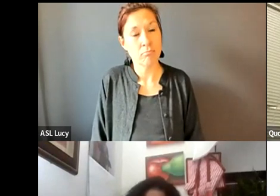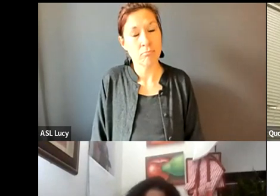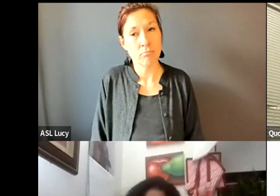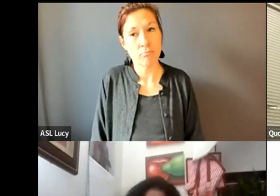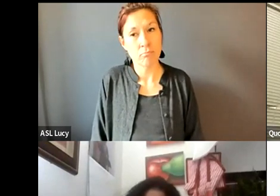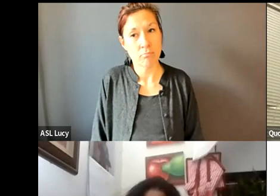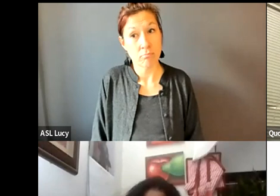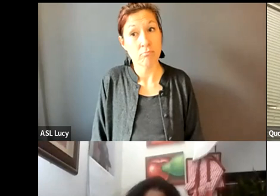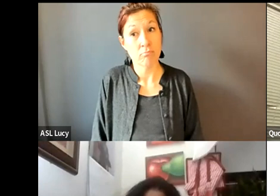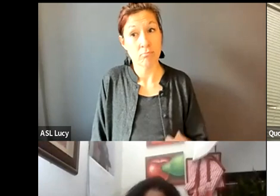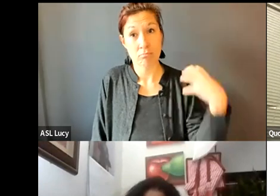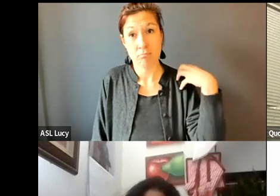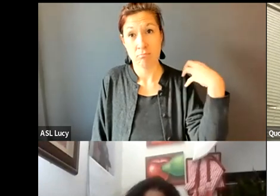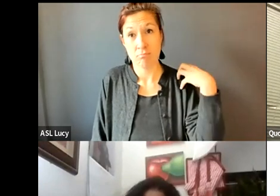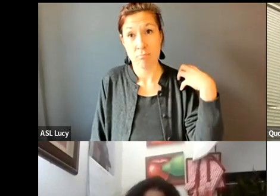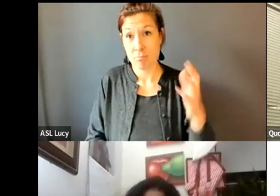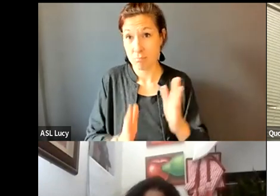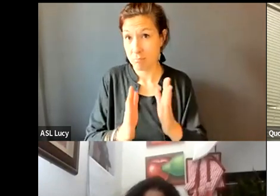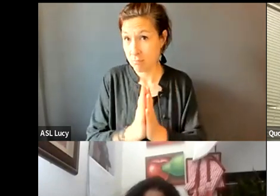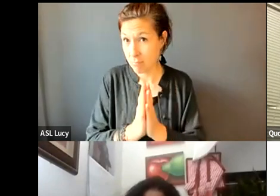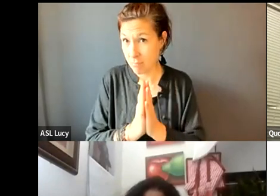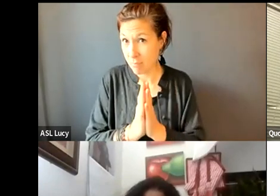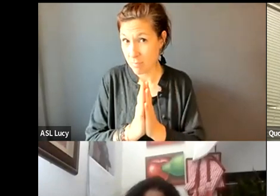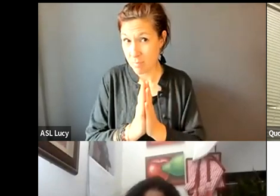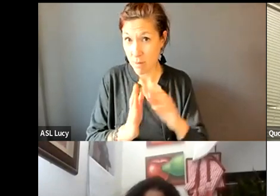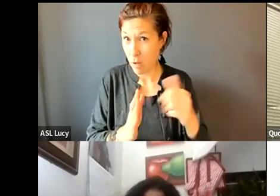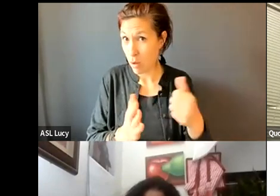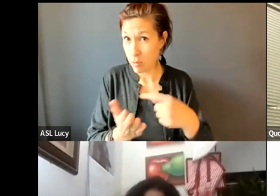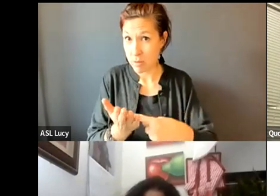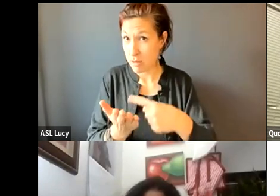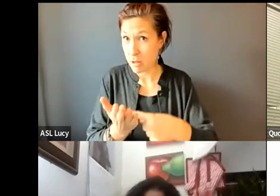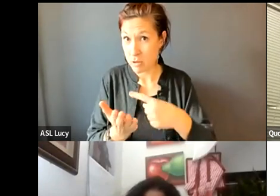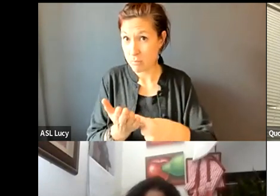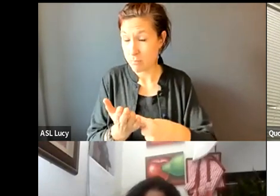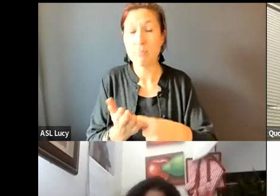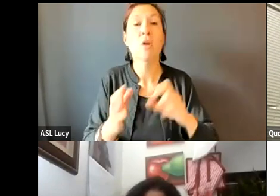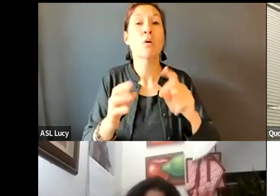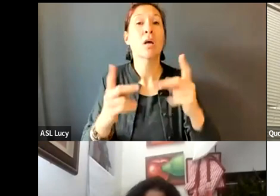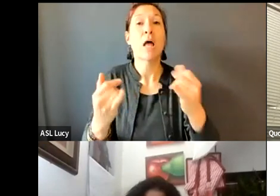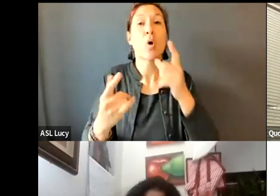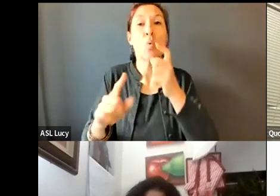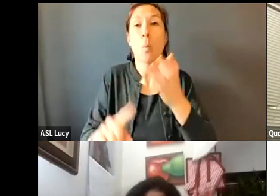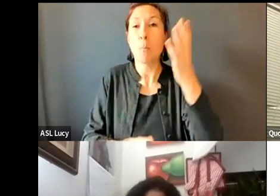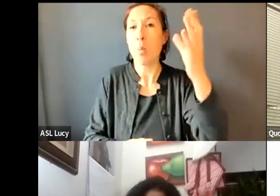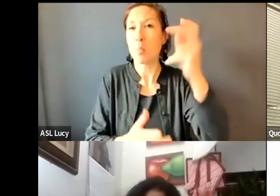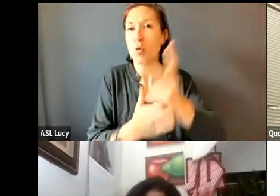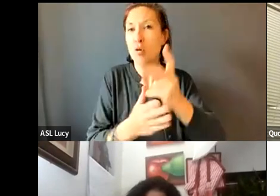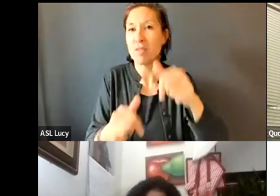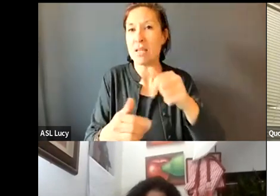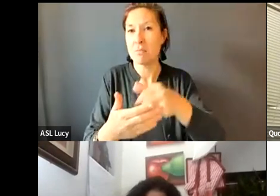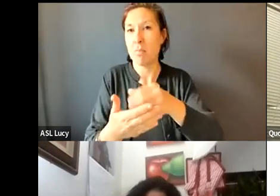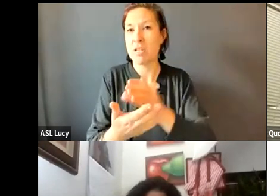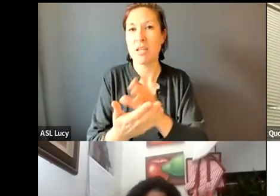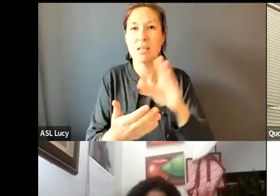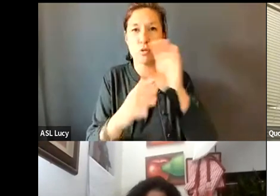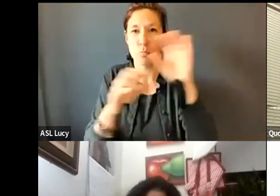okay so there's nothing further I'll now entertain a motion to approve the superintendent's final